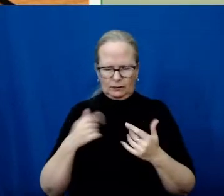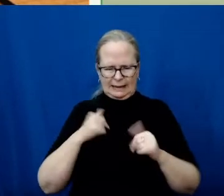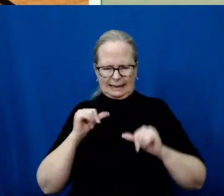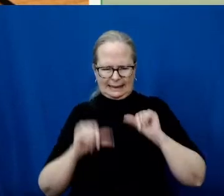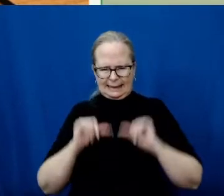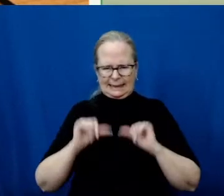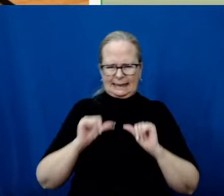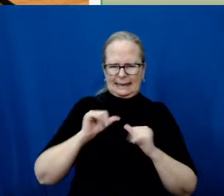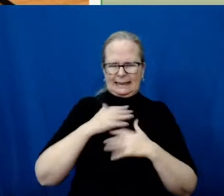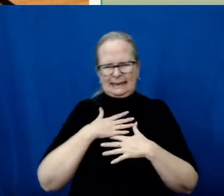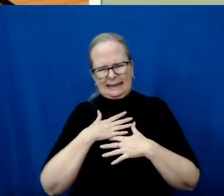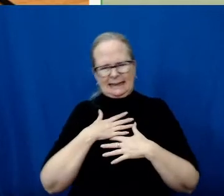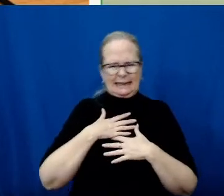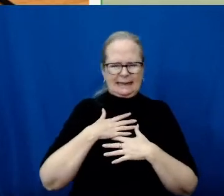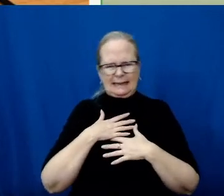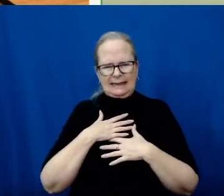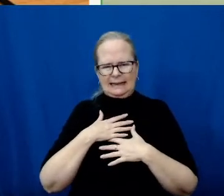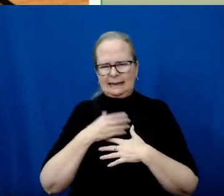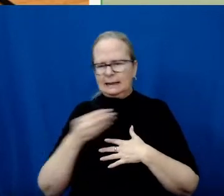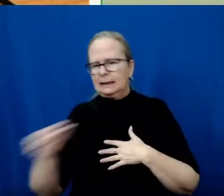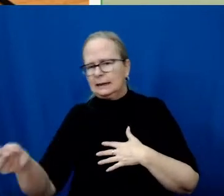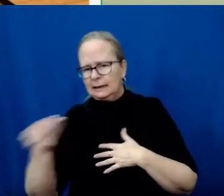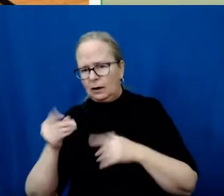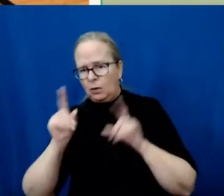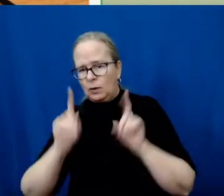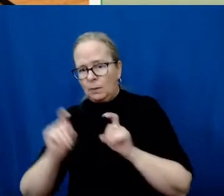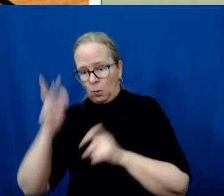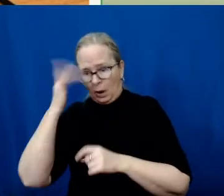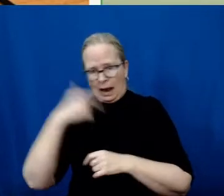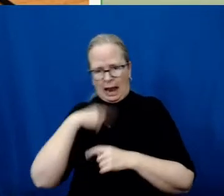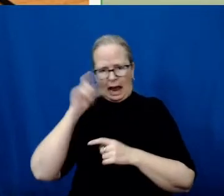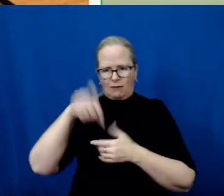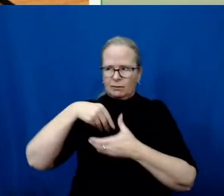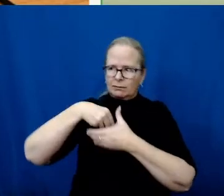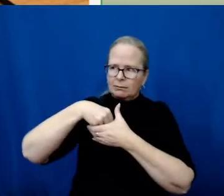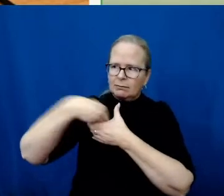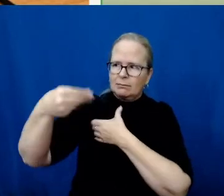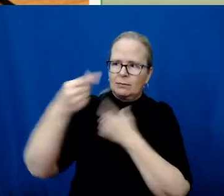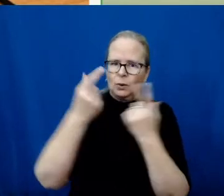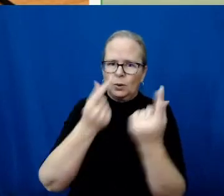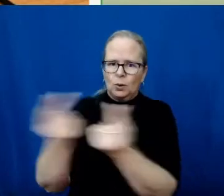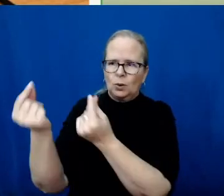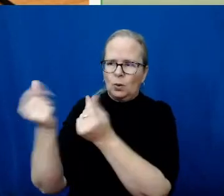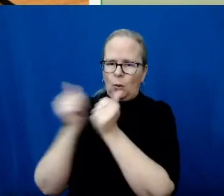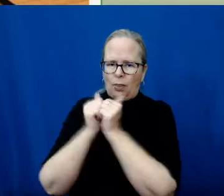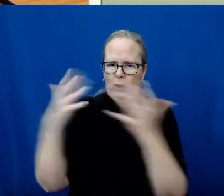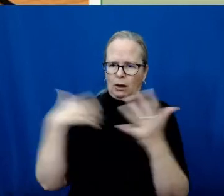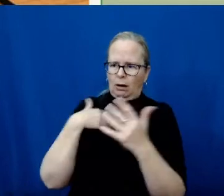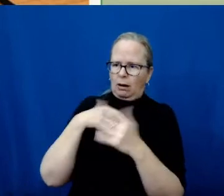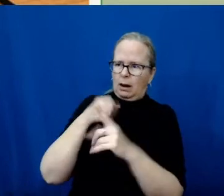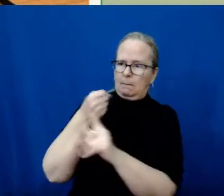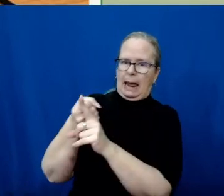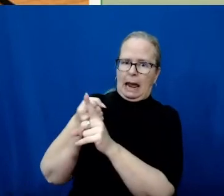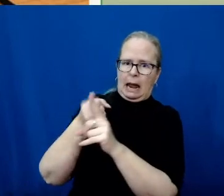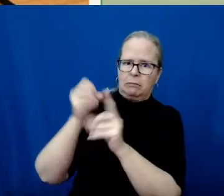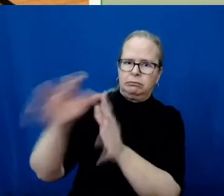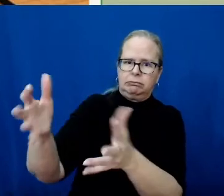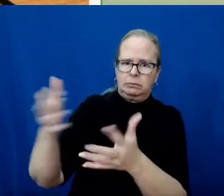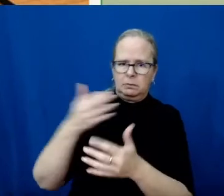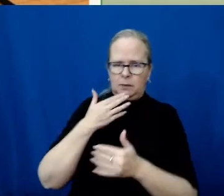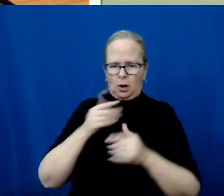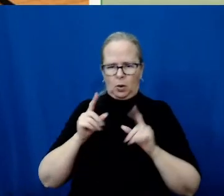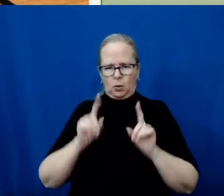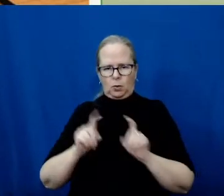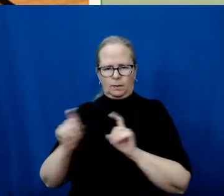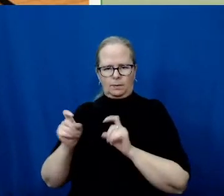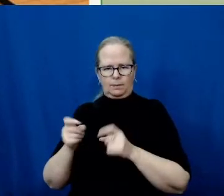other people? So it's more about for my confidence level and making sure that I'm making the best decisions so that if I am